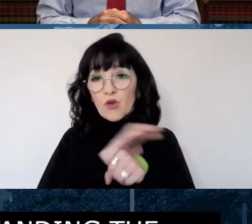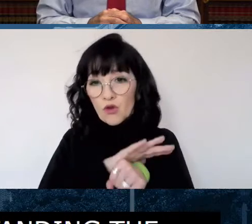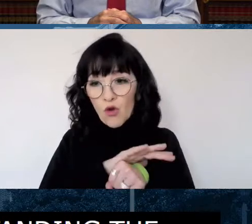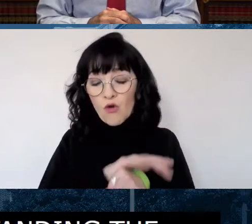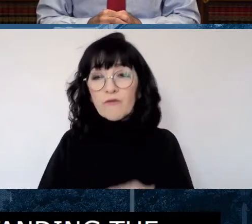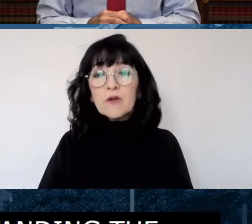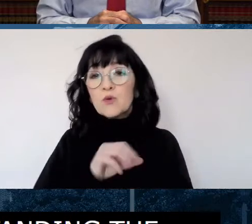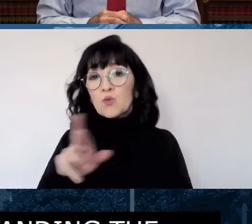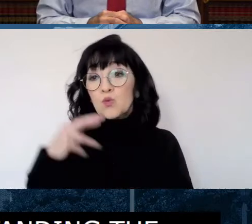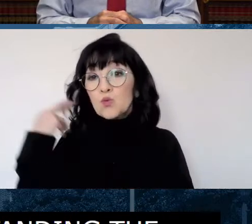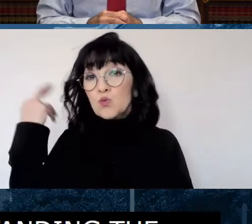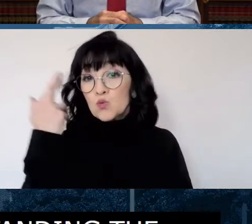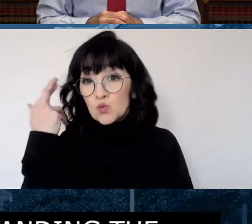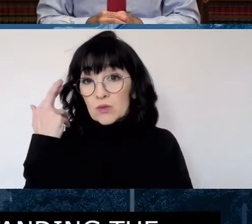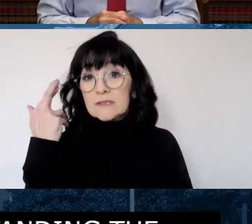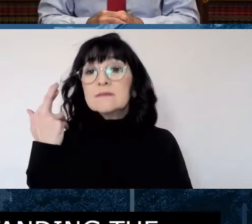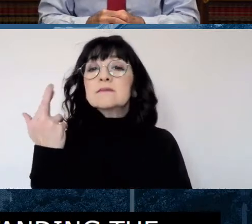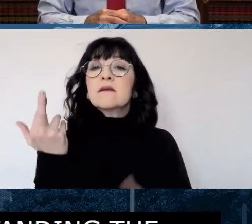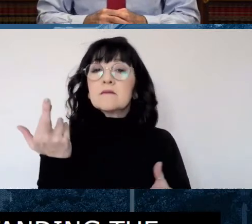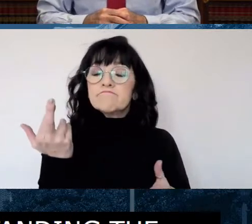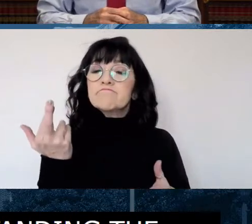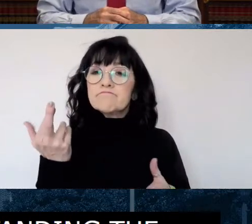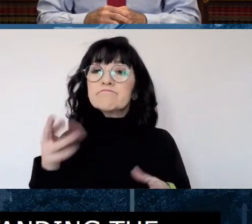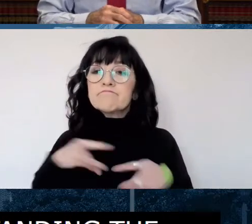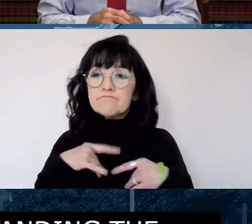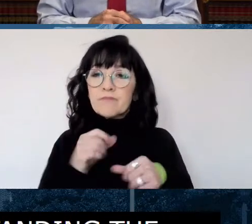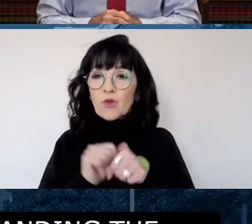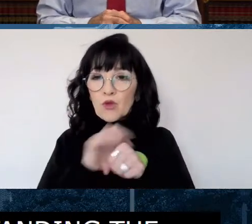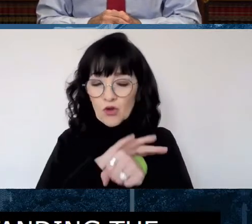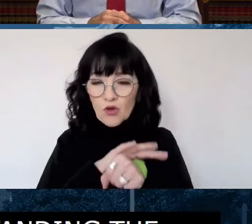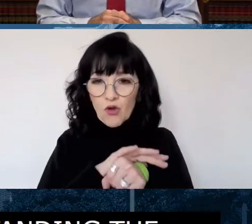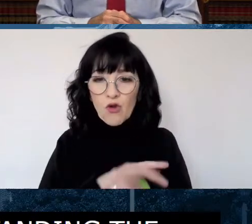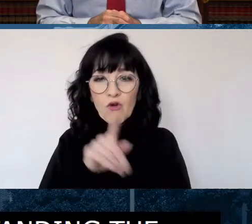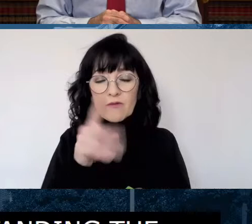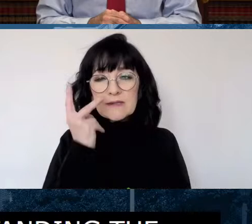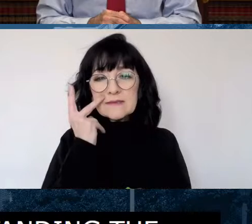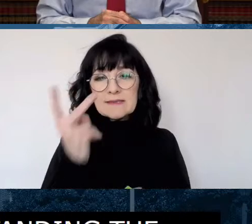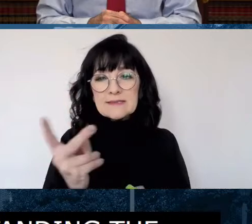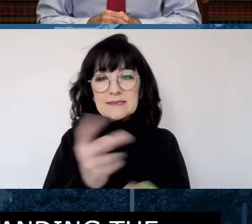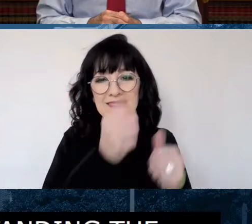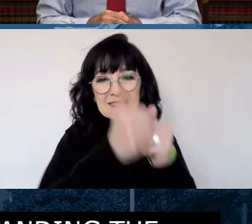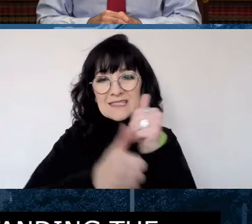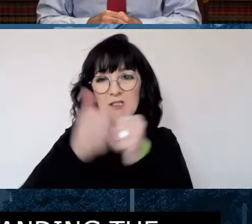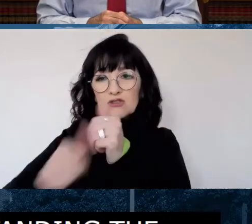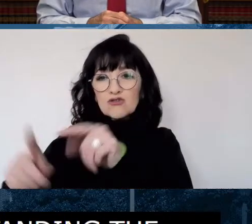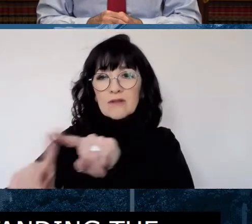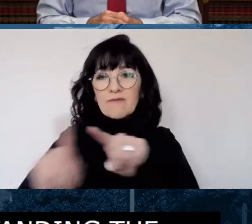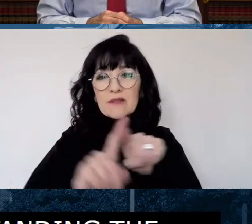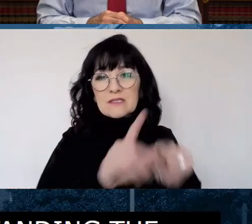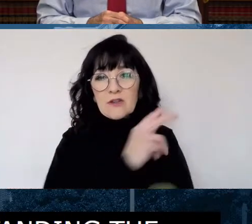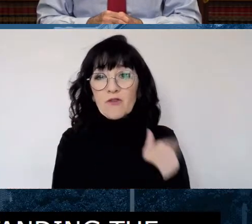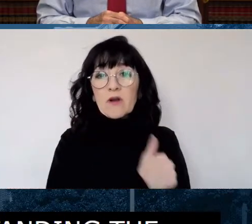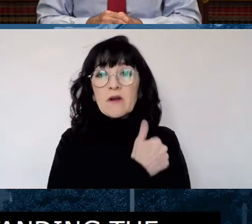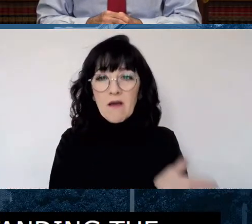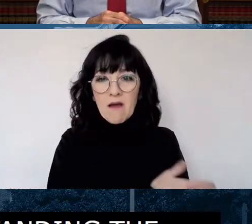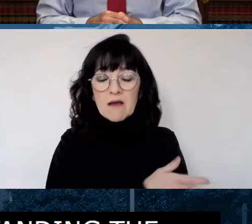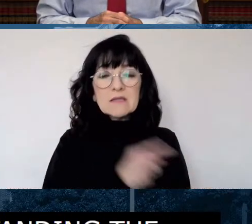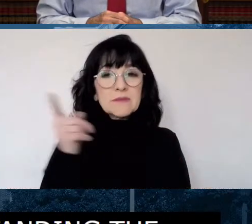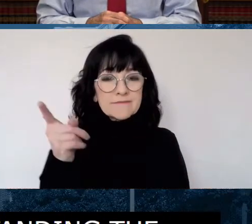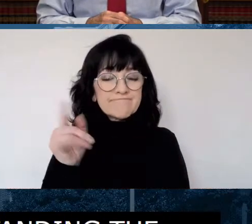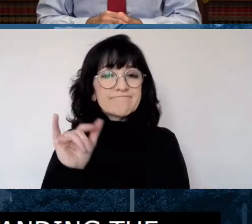very high census over capacity that each of the hospitals are experiencing